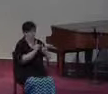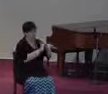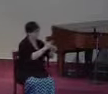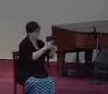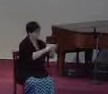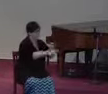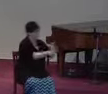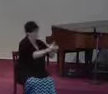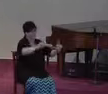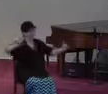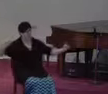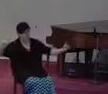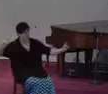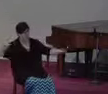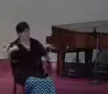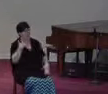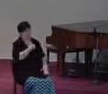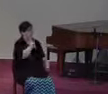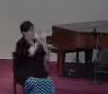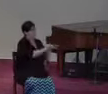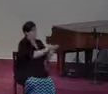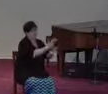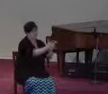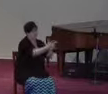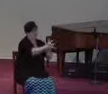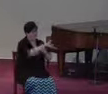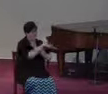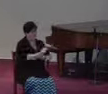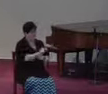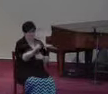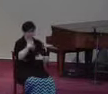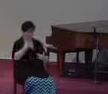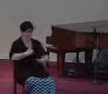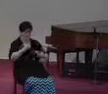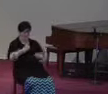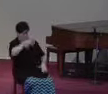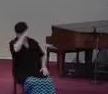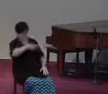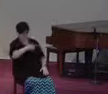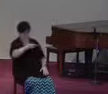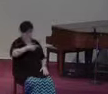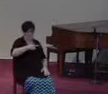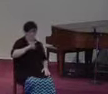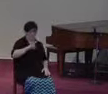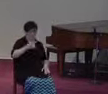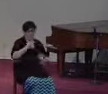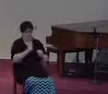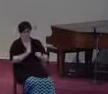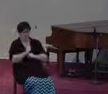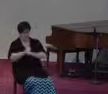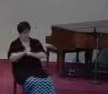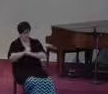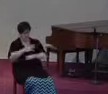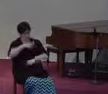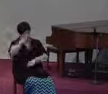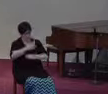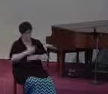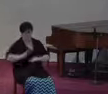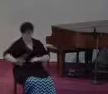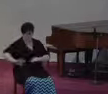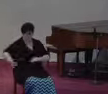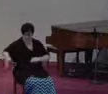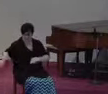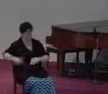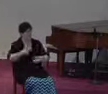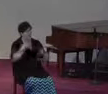We got the thing out to the parking lot, and there I am, man of God, trying to protect my son. Back up, trying to lift this 12-foot kayak onto